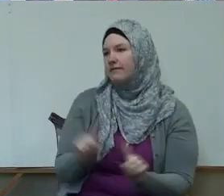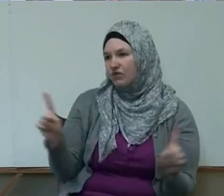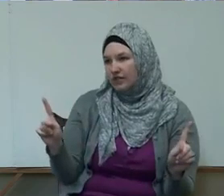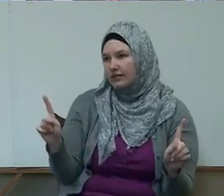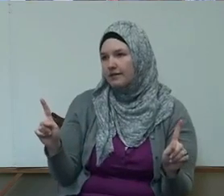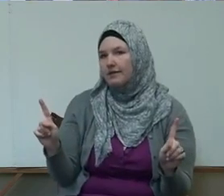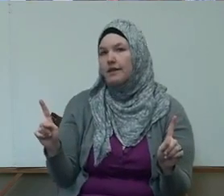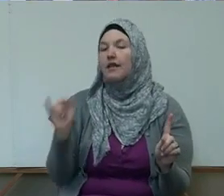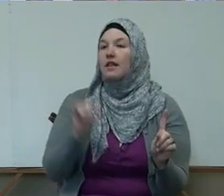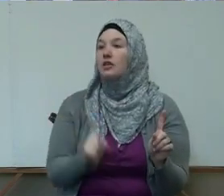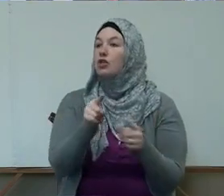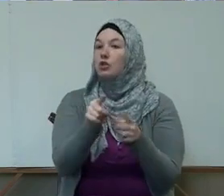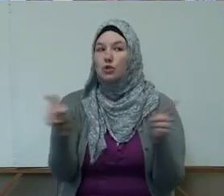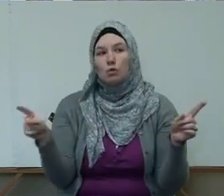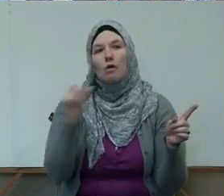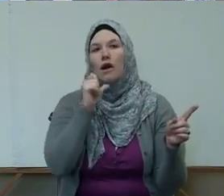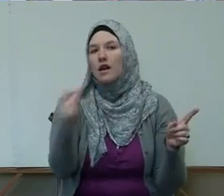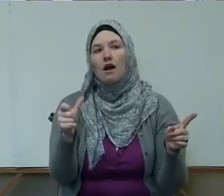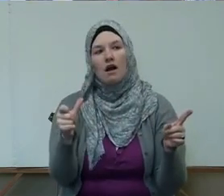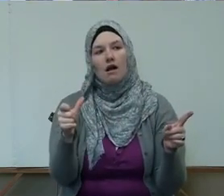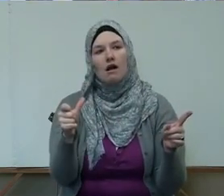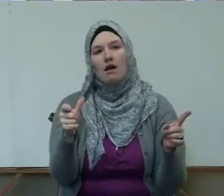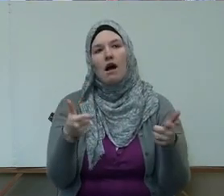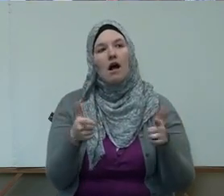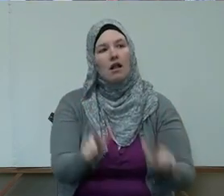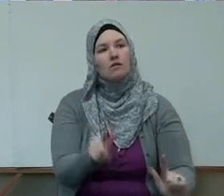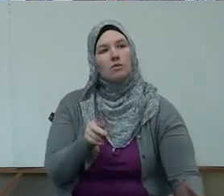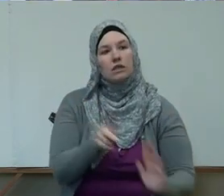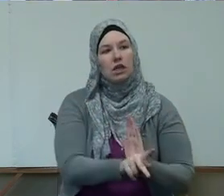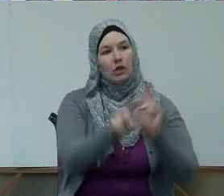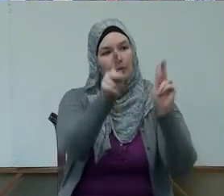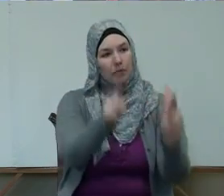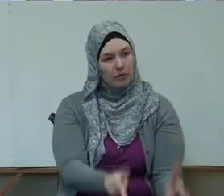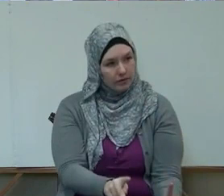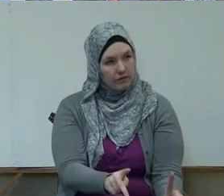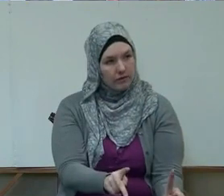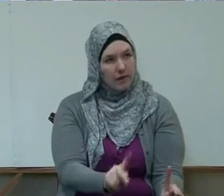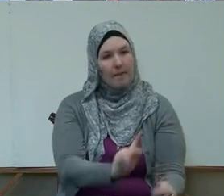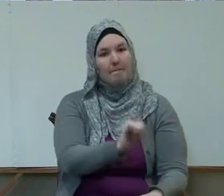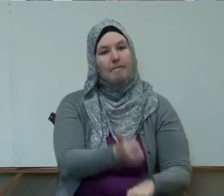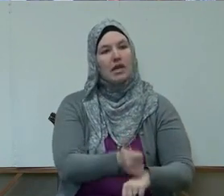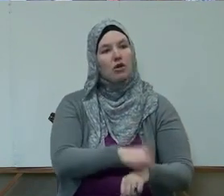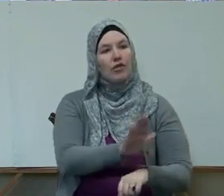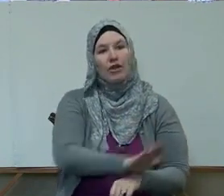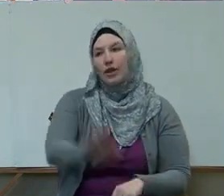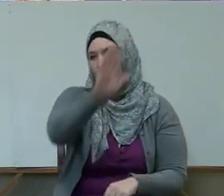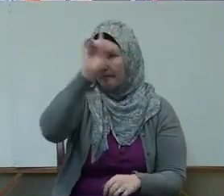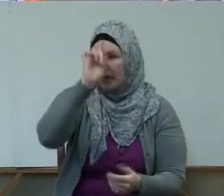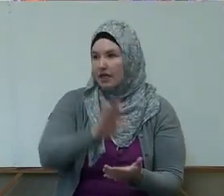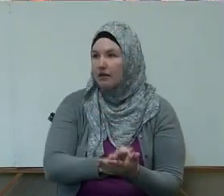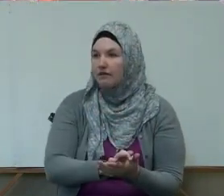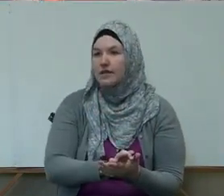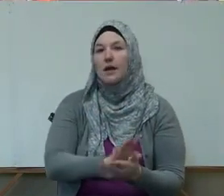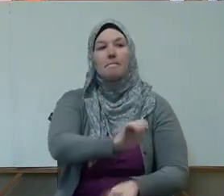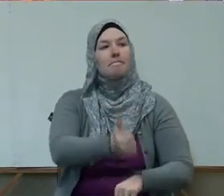is, you are not allowed to kill a person based on their belief, based